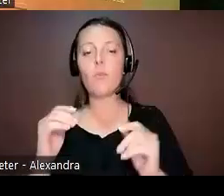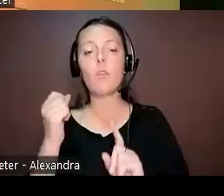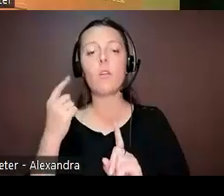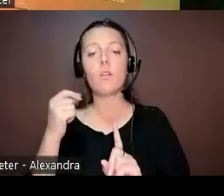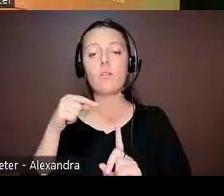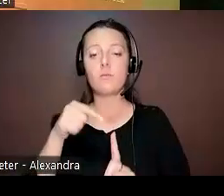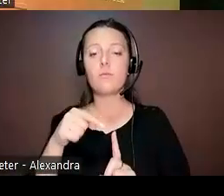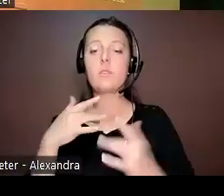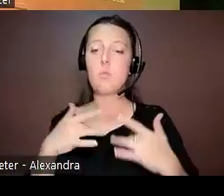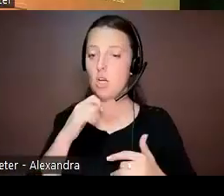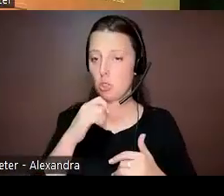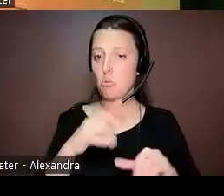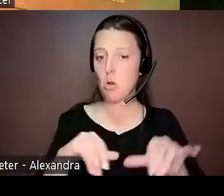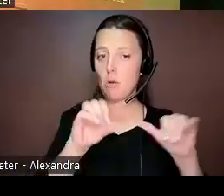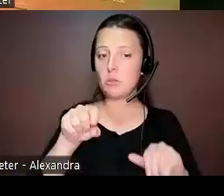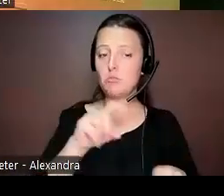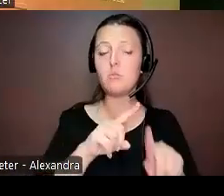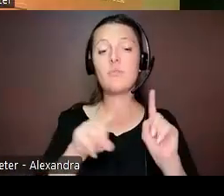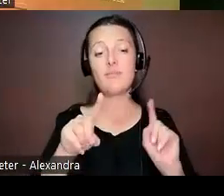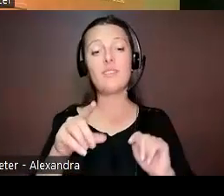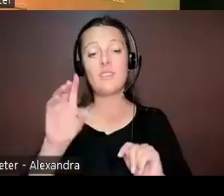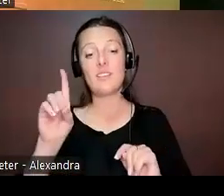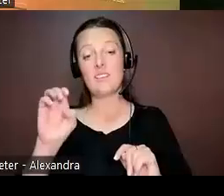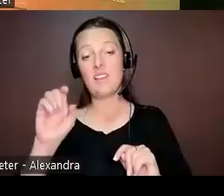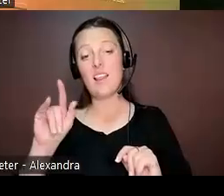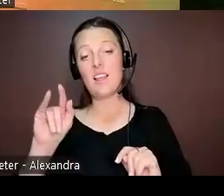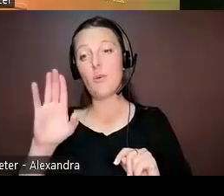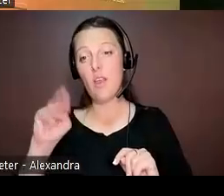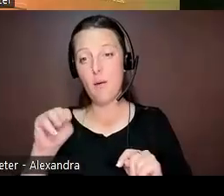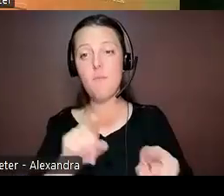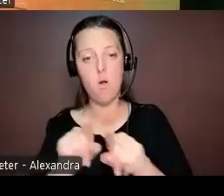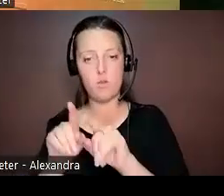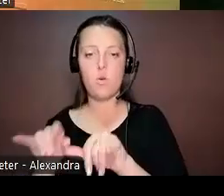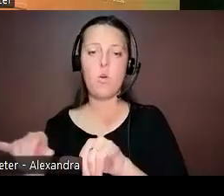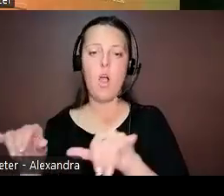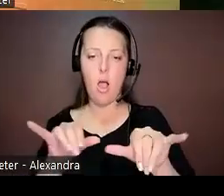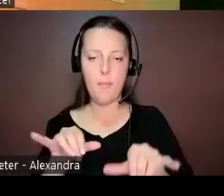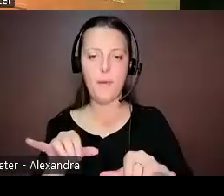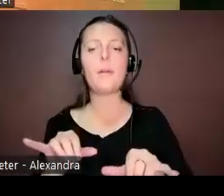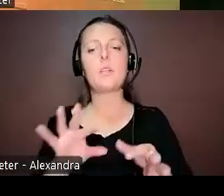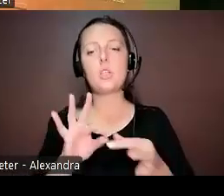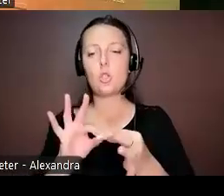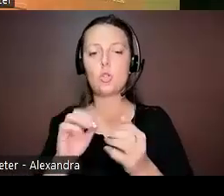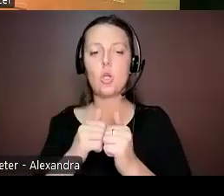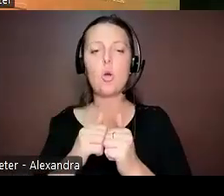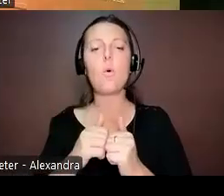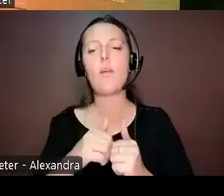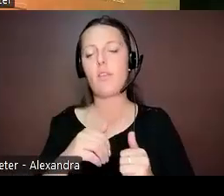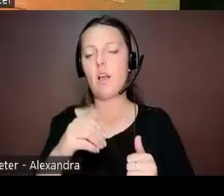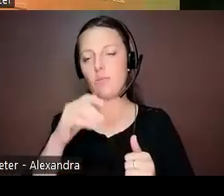with poor recovery, morbidity, and mortality, as well as the post-CABG